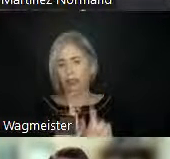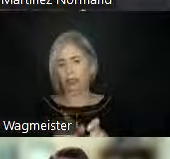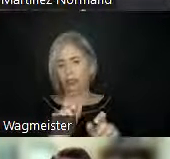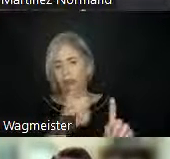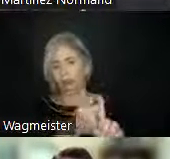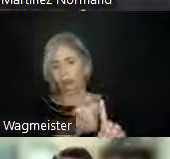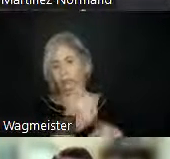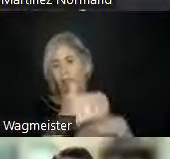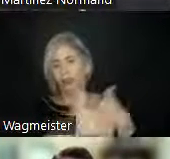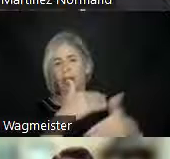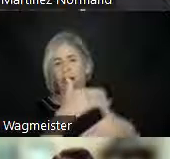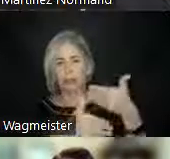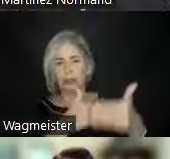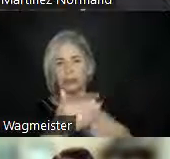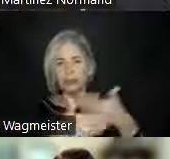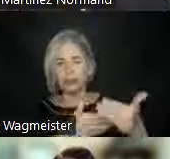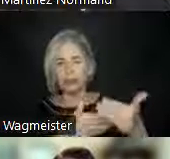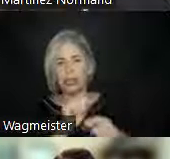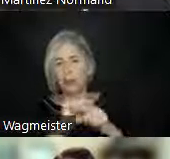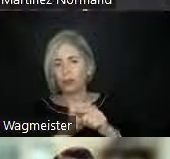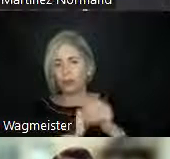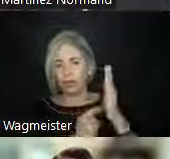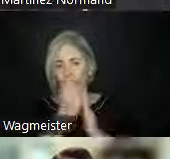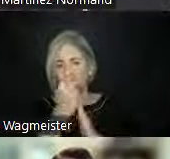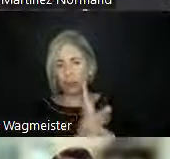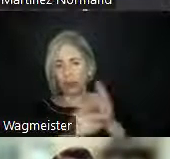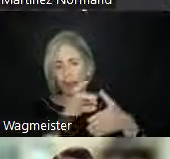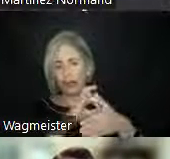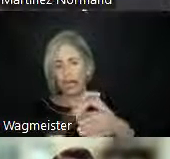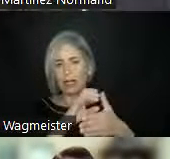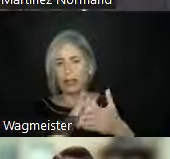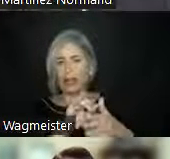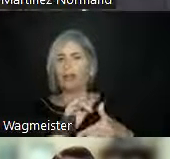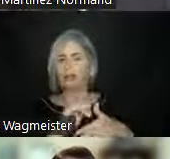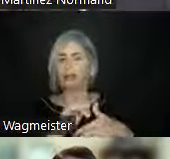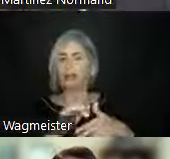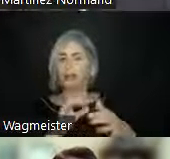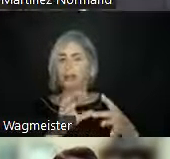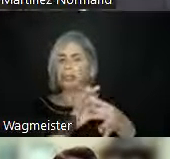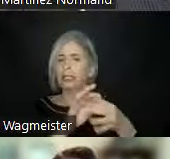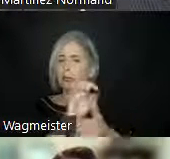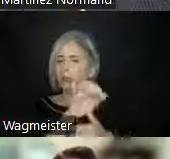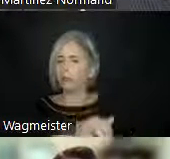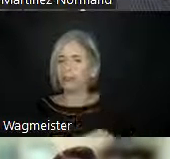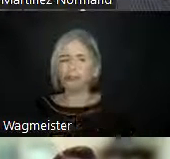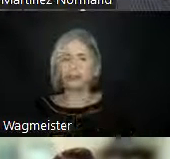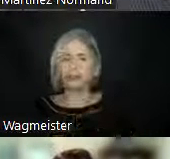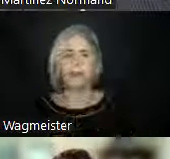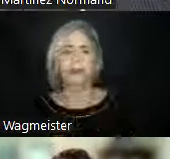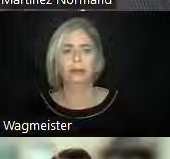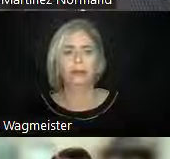testing process and the training program and content that goes along with that.